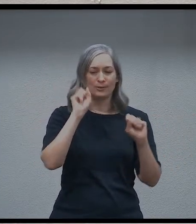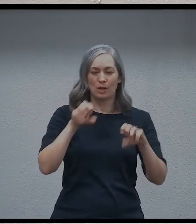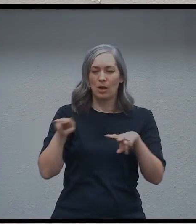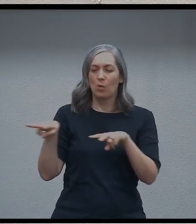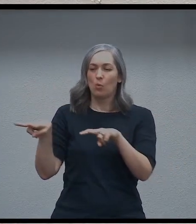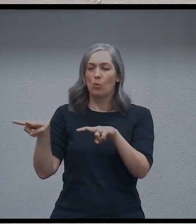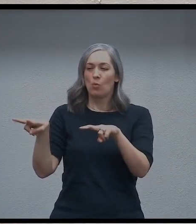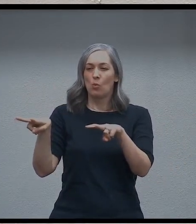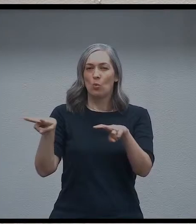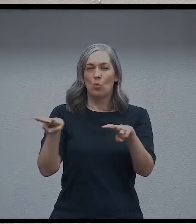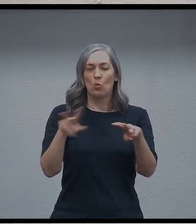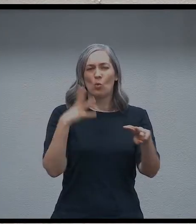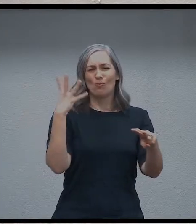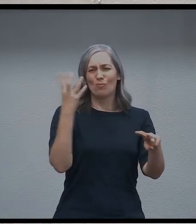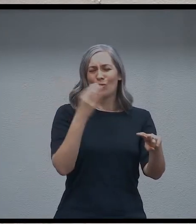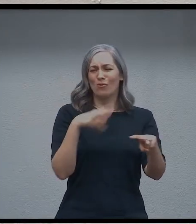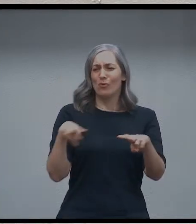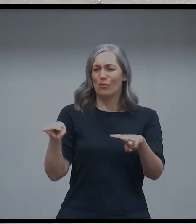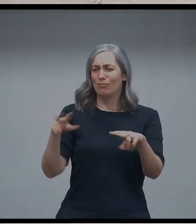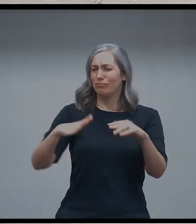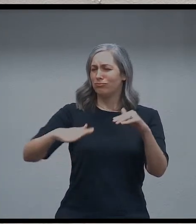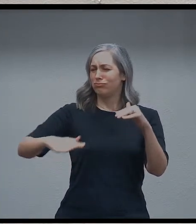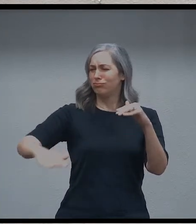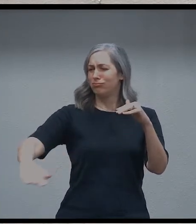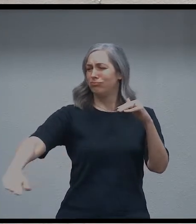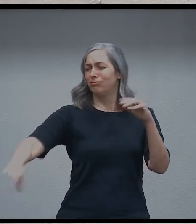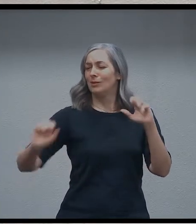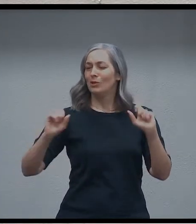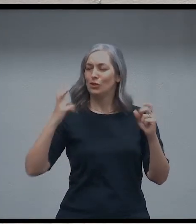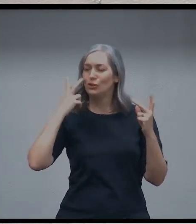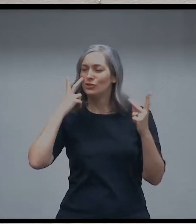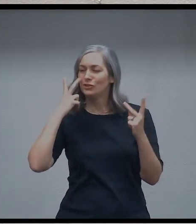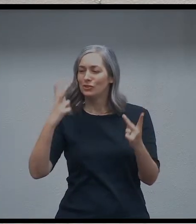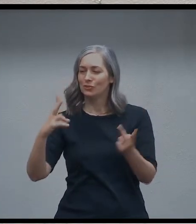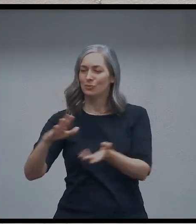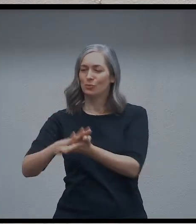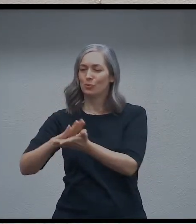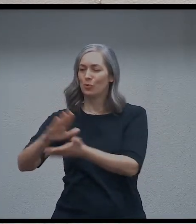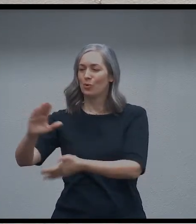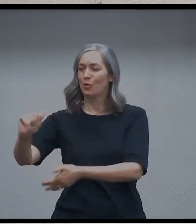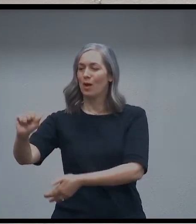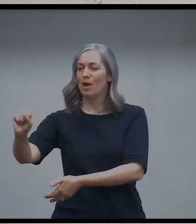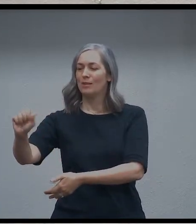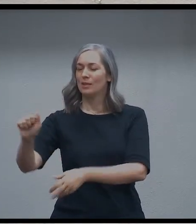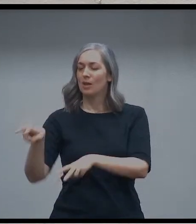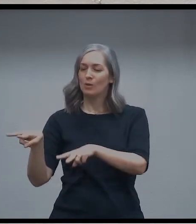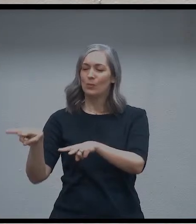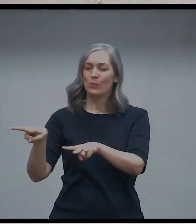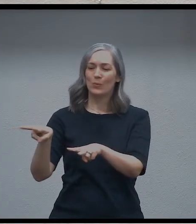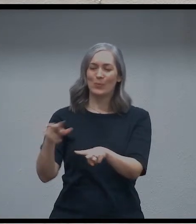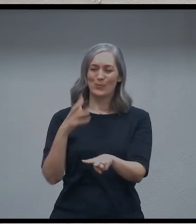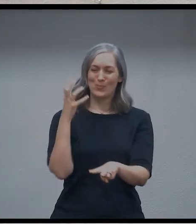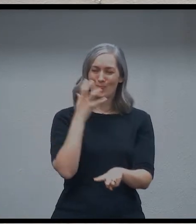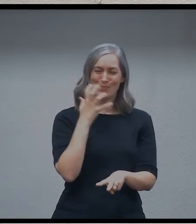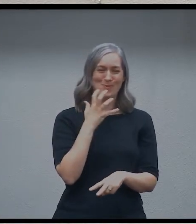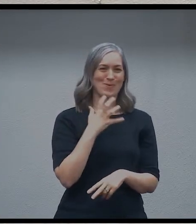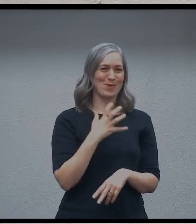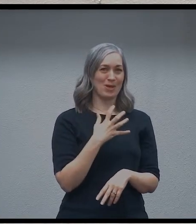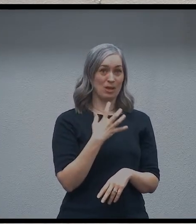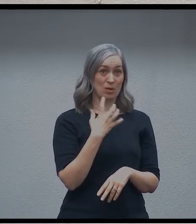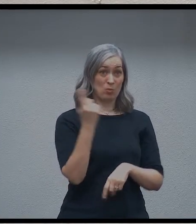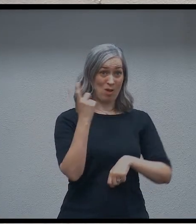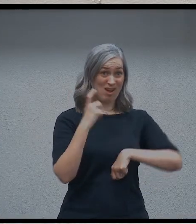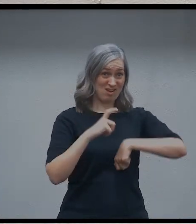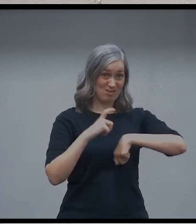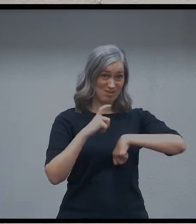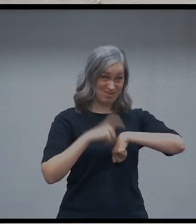were, but there was a point during that quote unquote hike where I was walking,